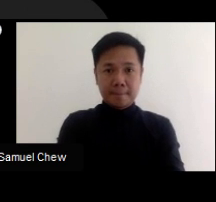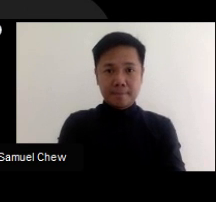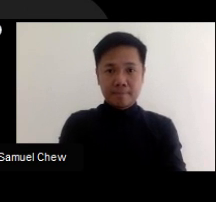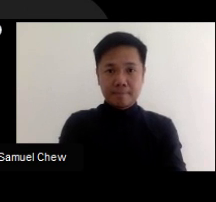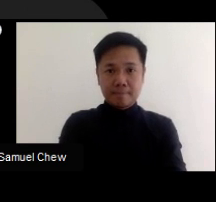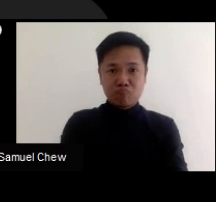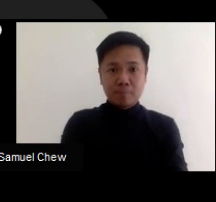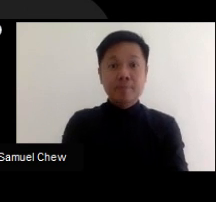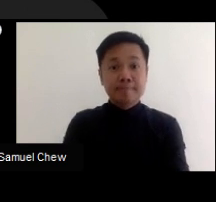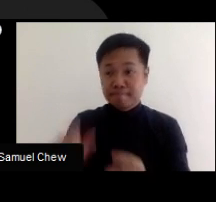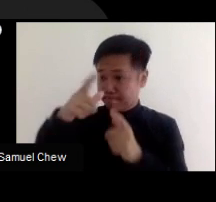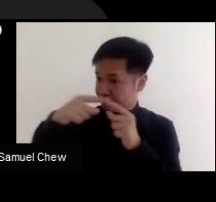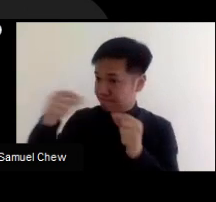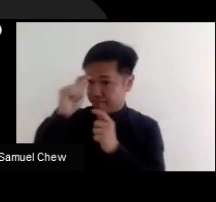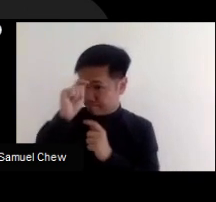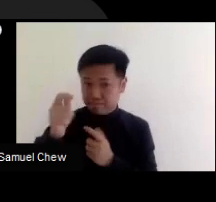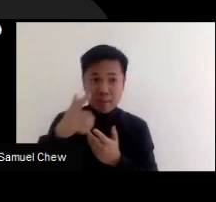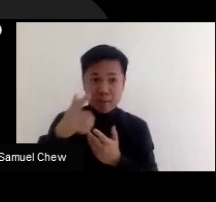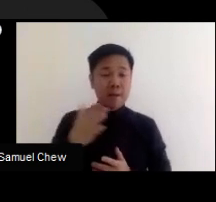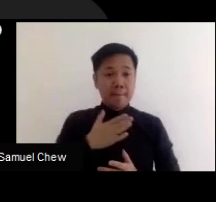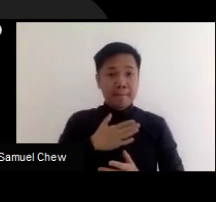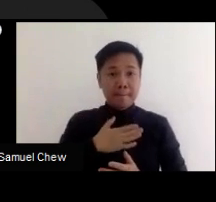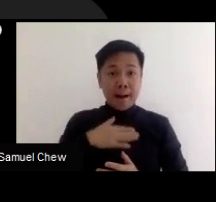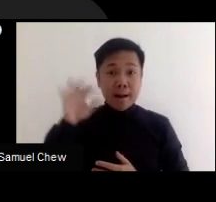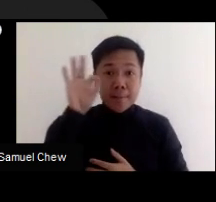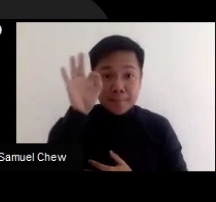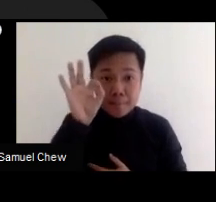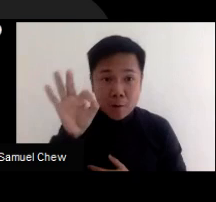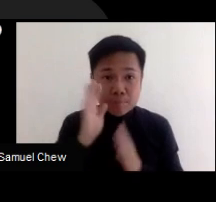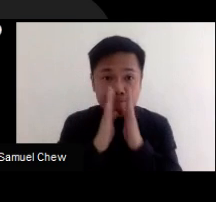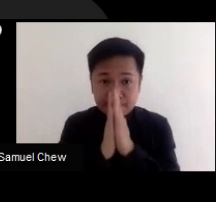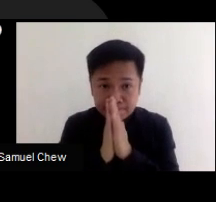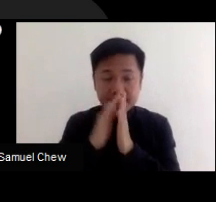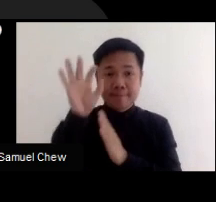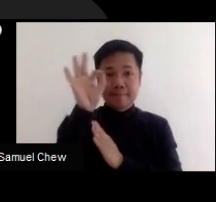I assume that regarding my request on